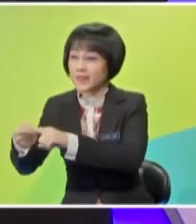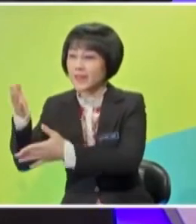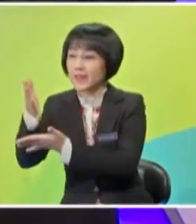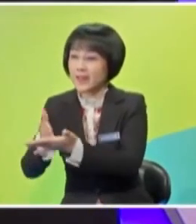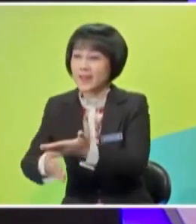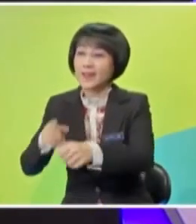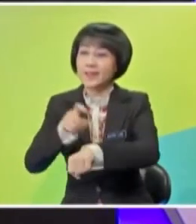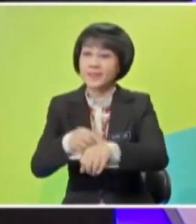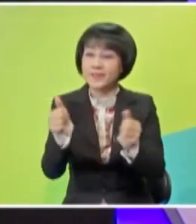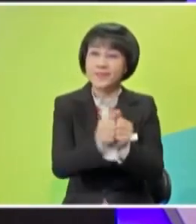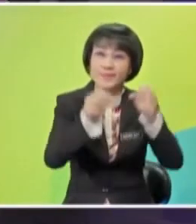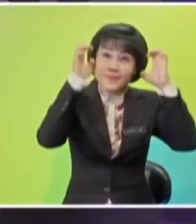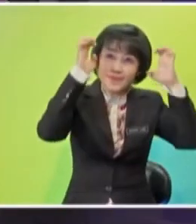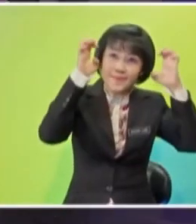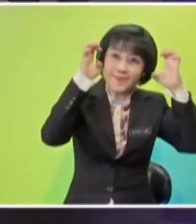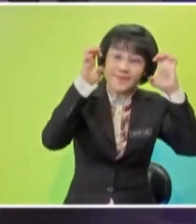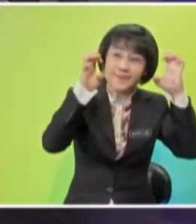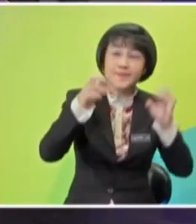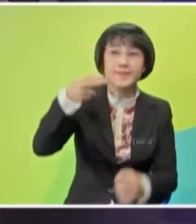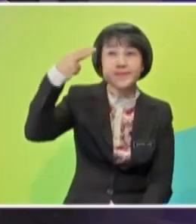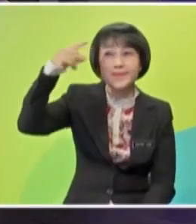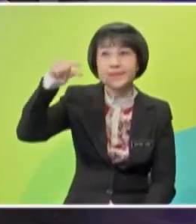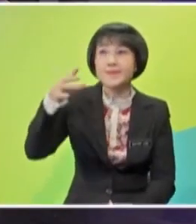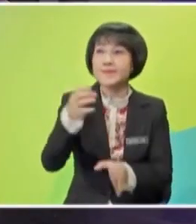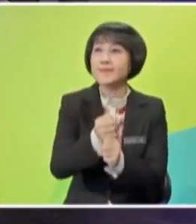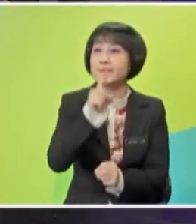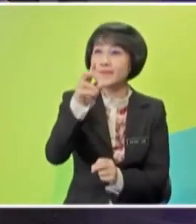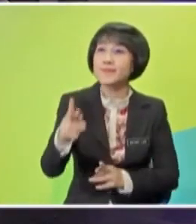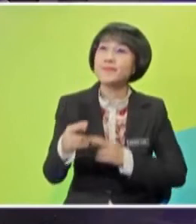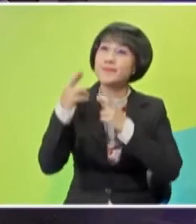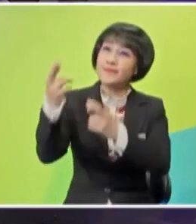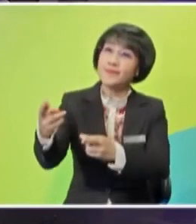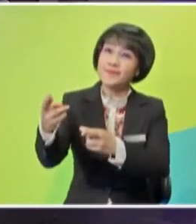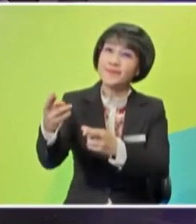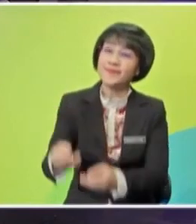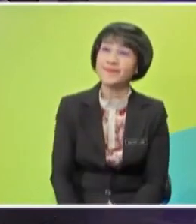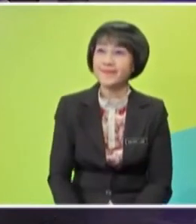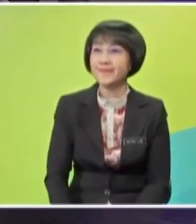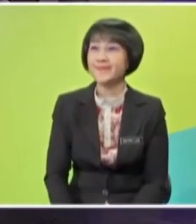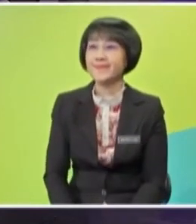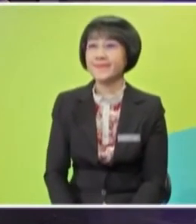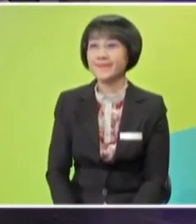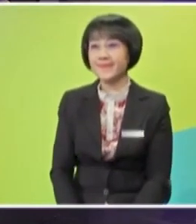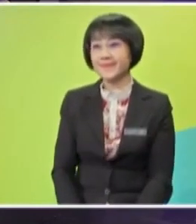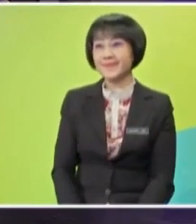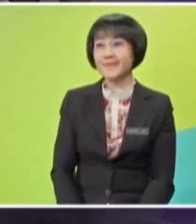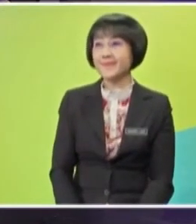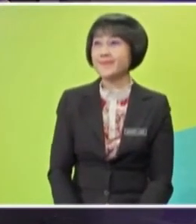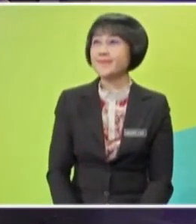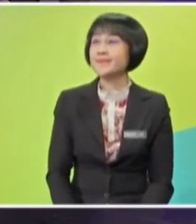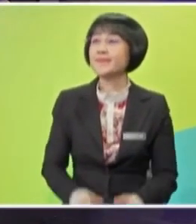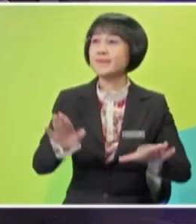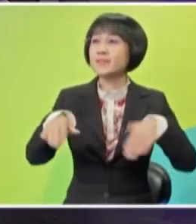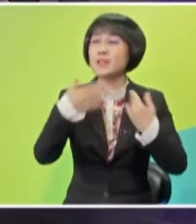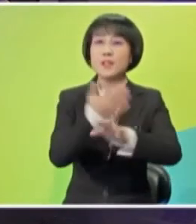Okay. So well done, and then Haikal can get one reward. Good job. For you. Well done. Well done. Okay. So now, how